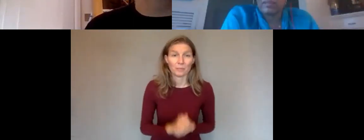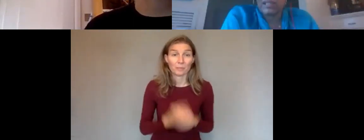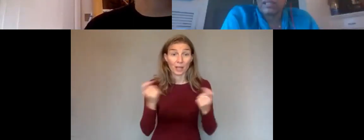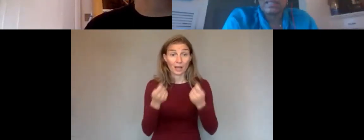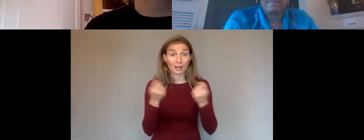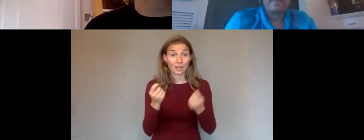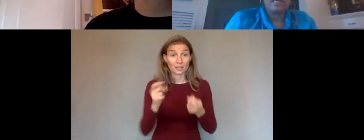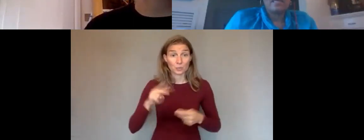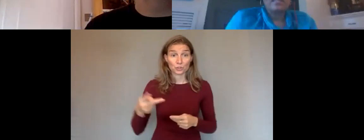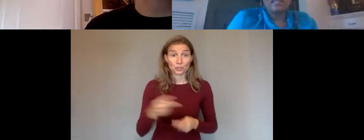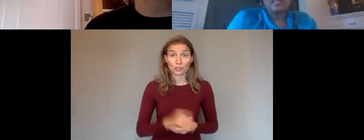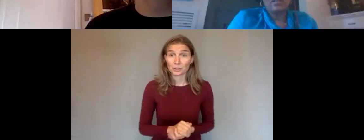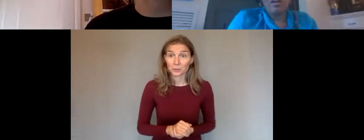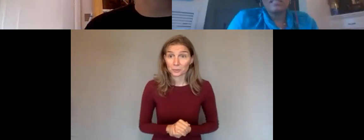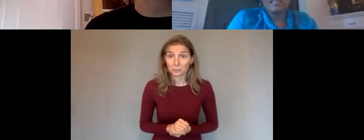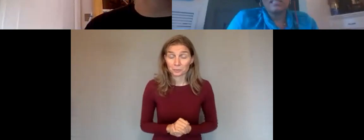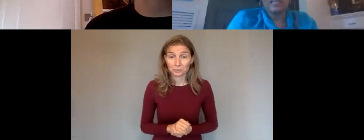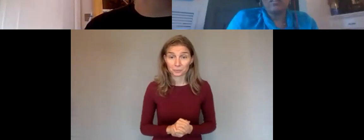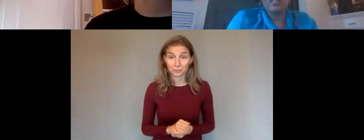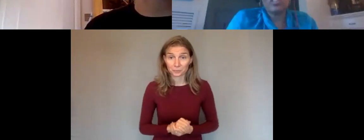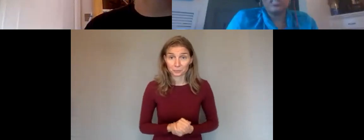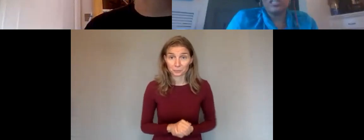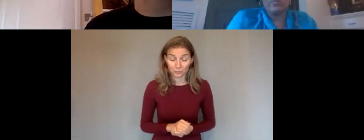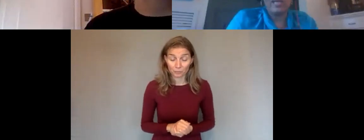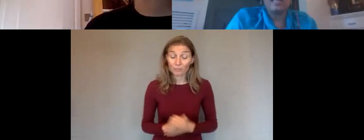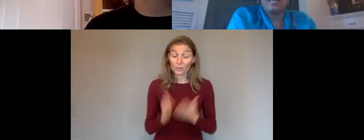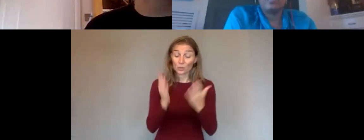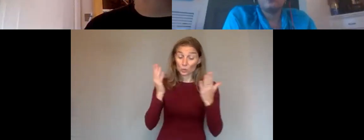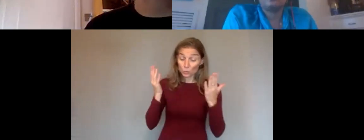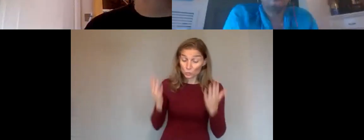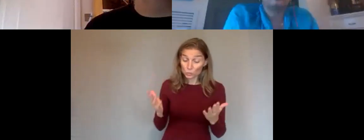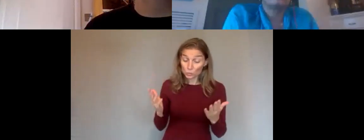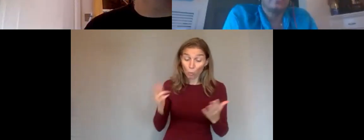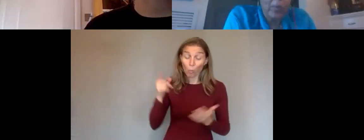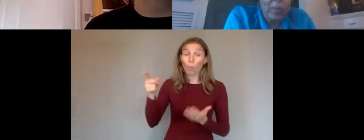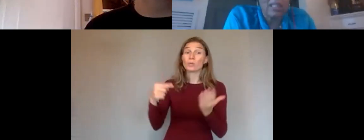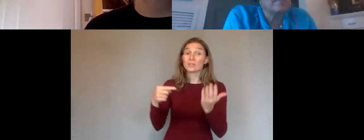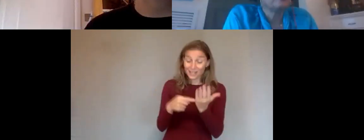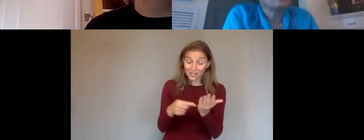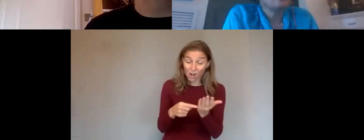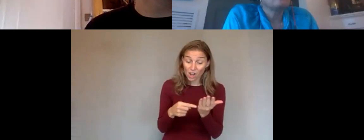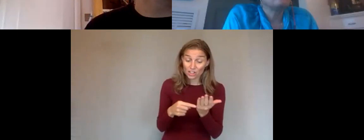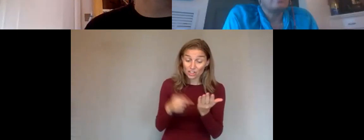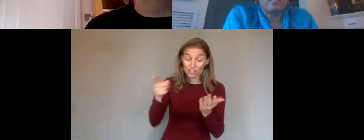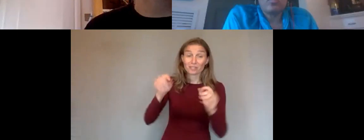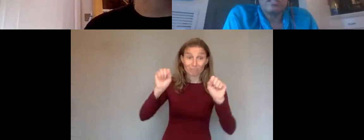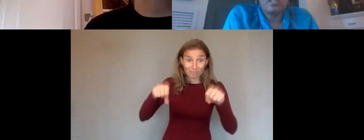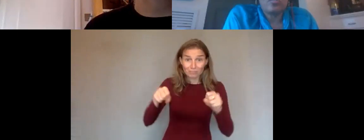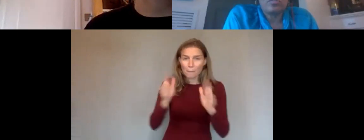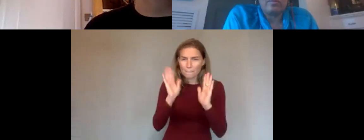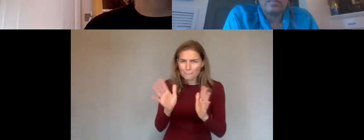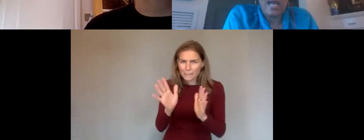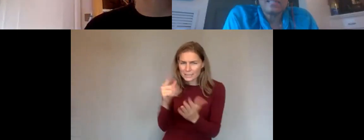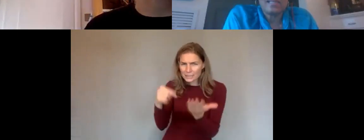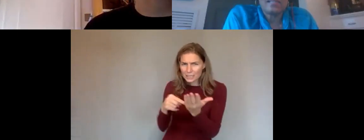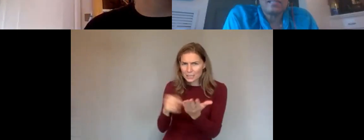with disabilities. So I think harnessing technology in a way that ensures equity, that addresses